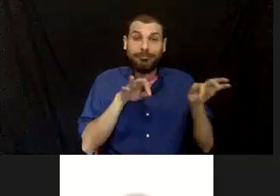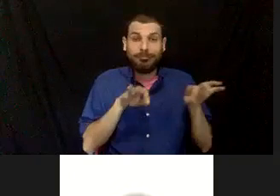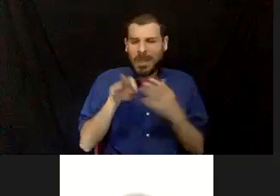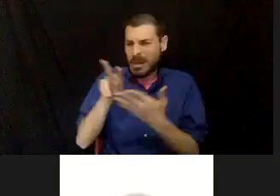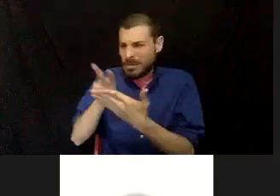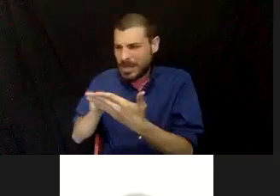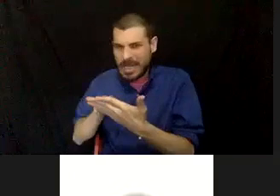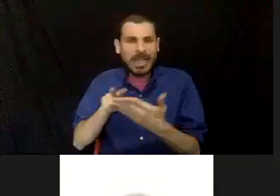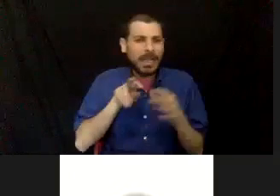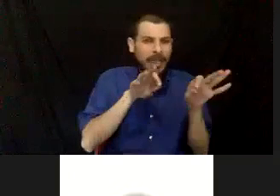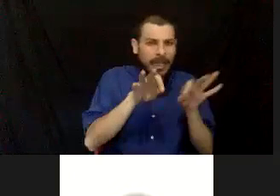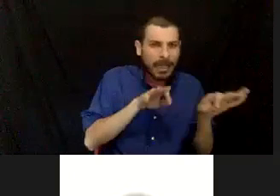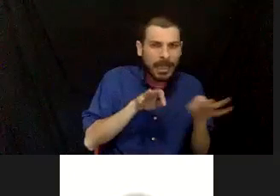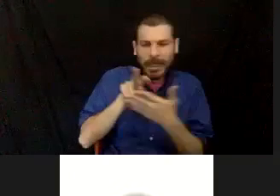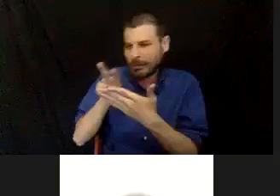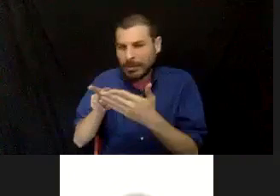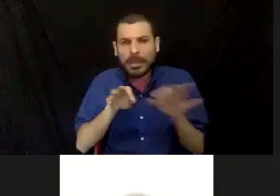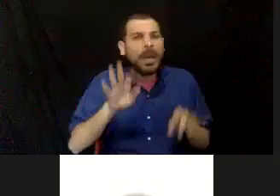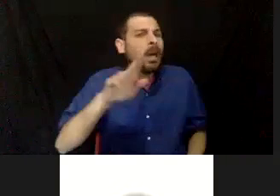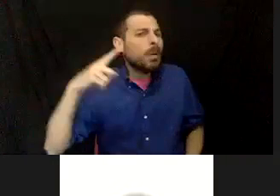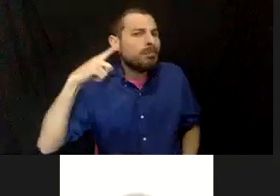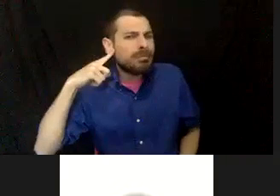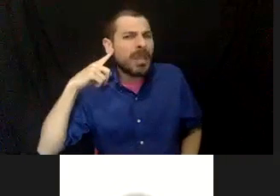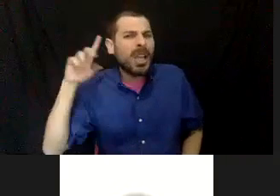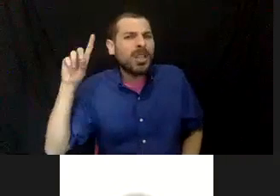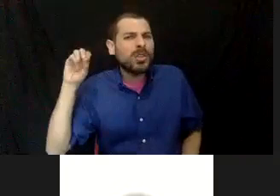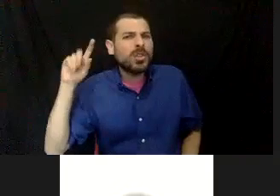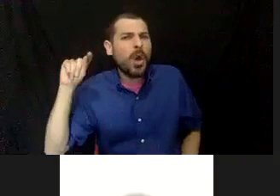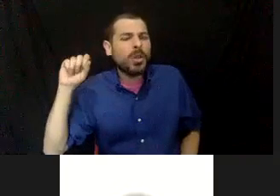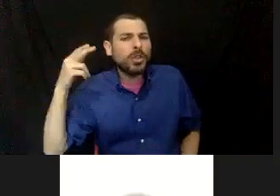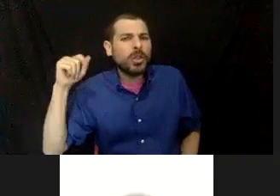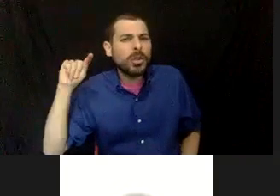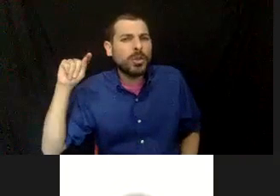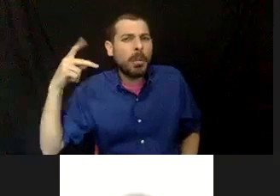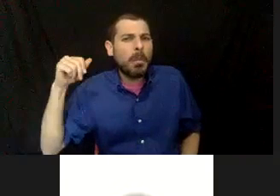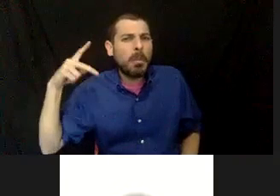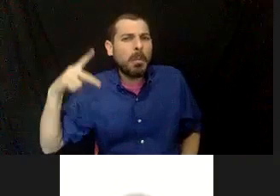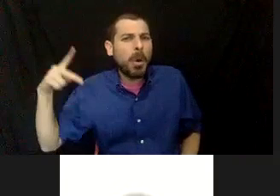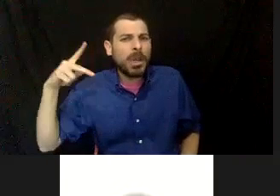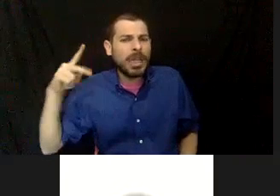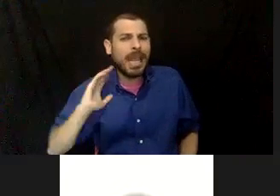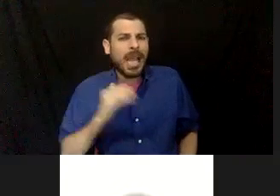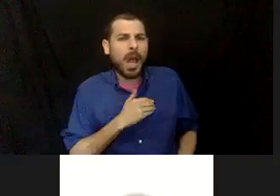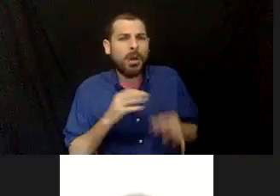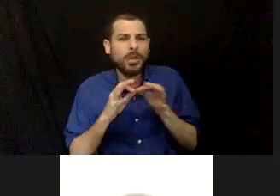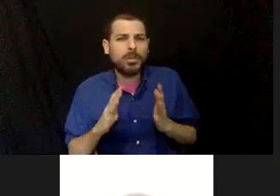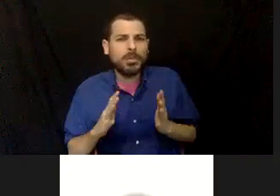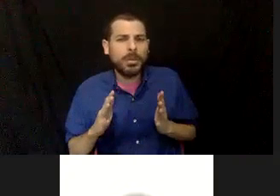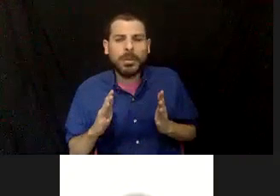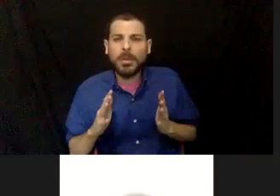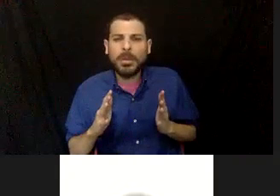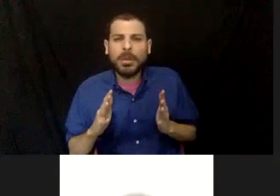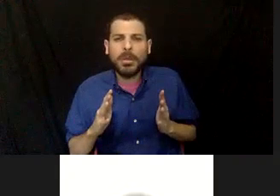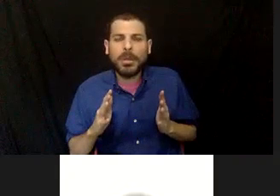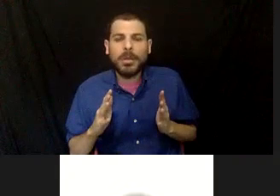Hey, Rebecca. Yeah. Sorry, I'm going to stop you real quick. Andrew, our ASL interpreter, is going to switch off with